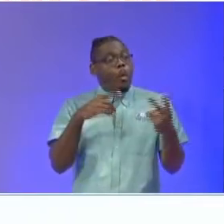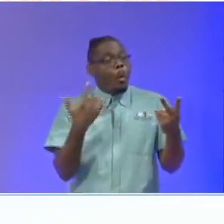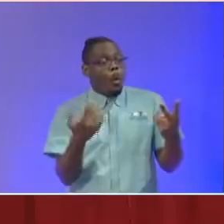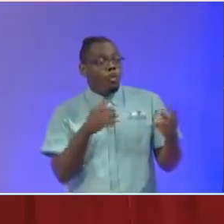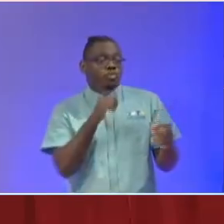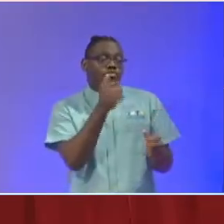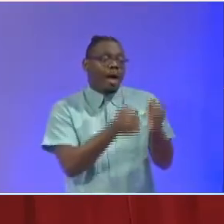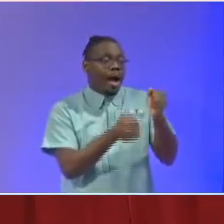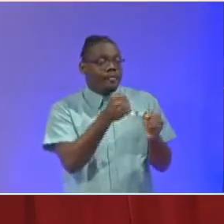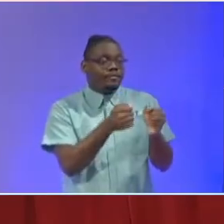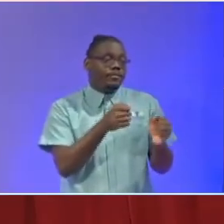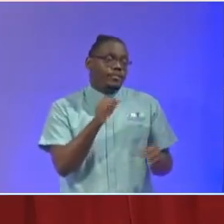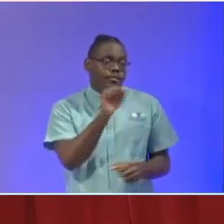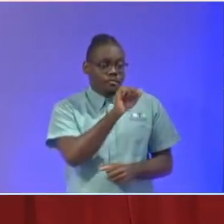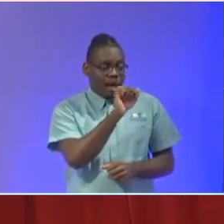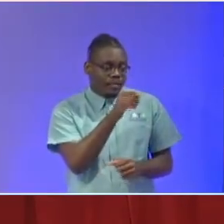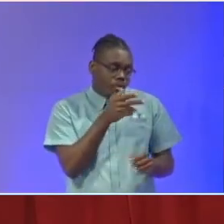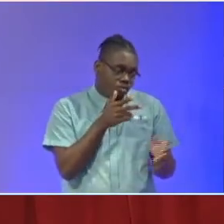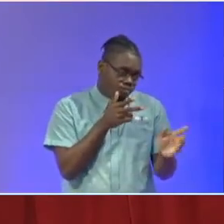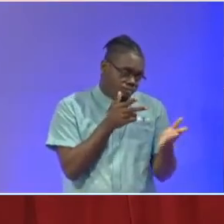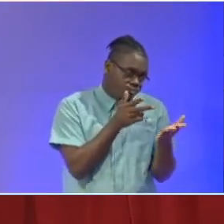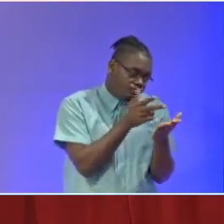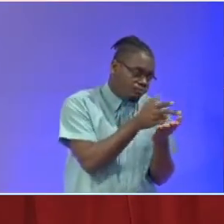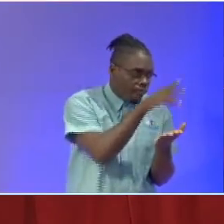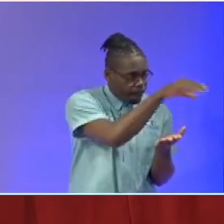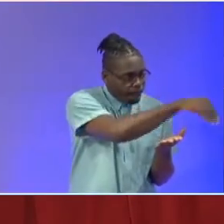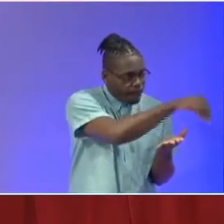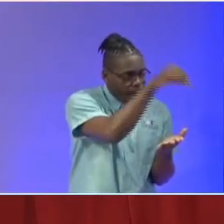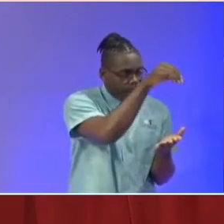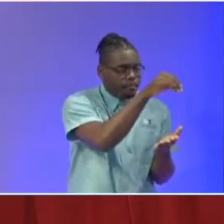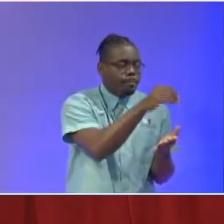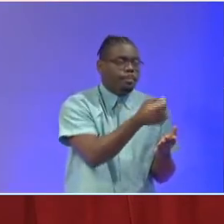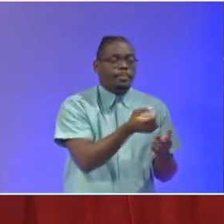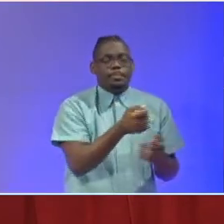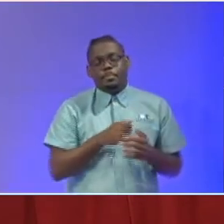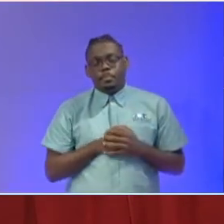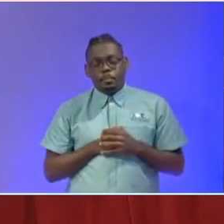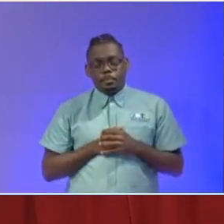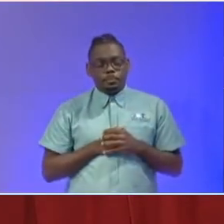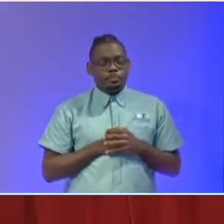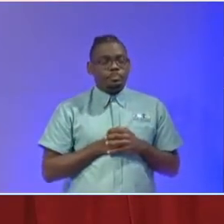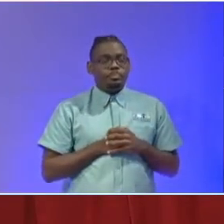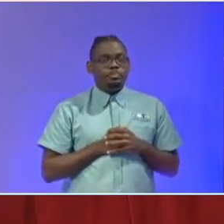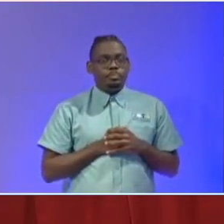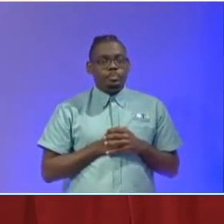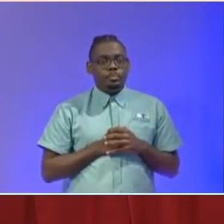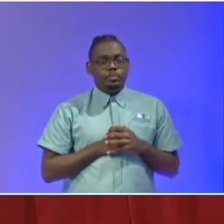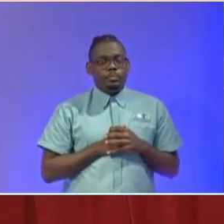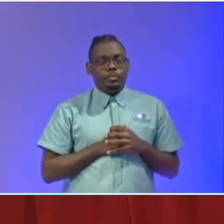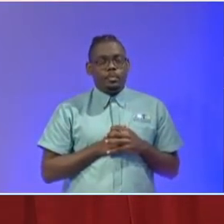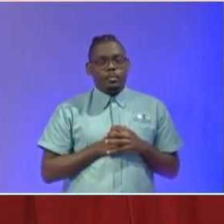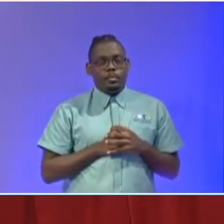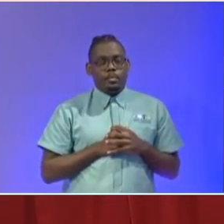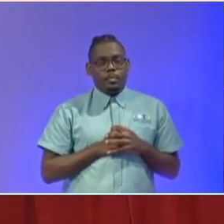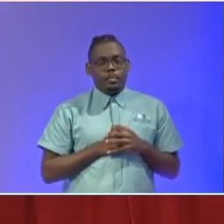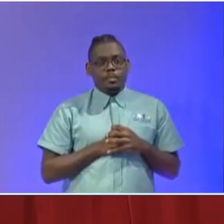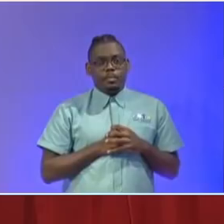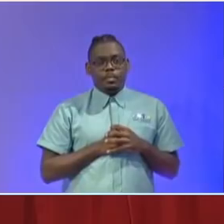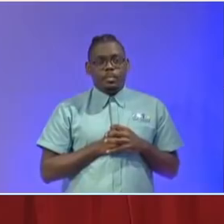much. Thank you very much, Minister. And we go back to Guardian Media Limited for a follow-up question.